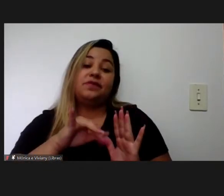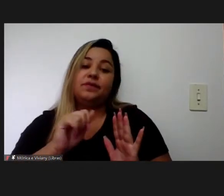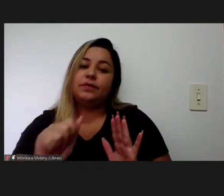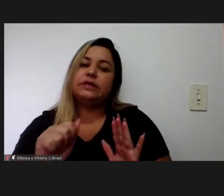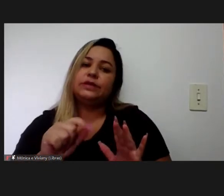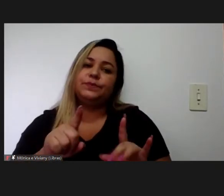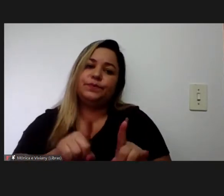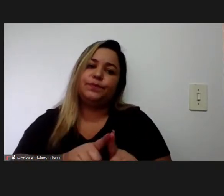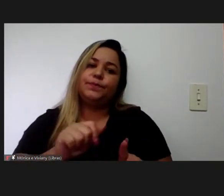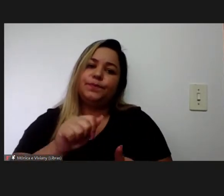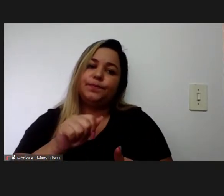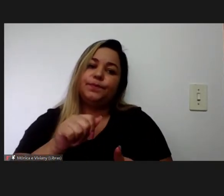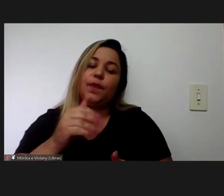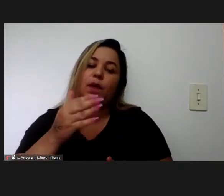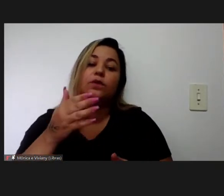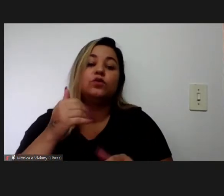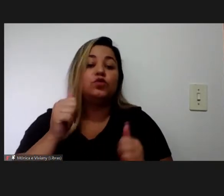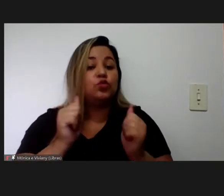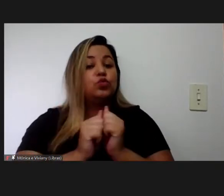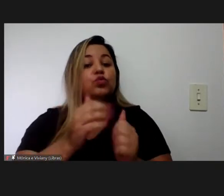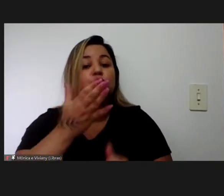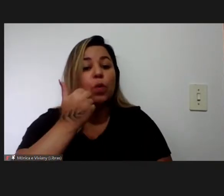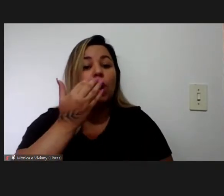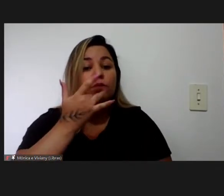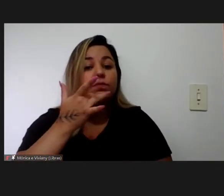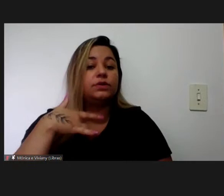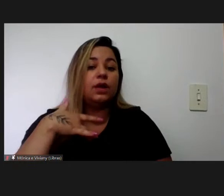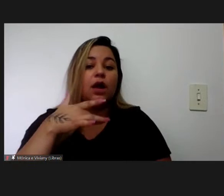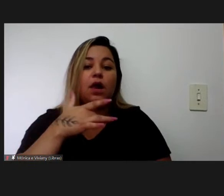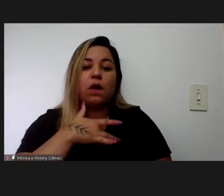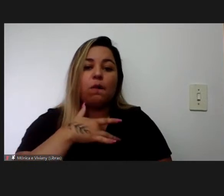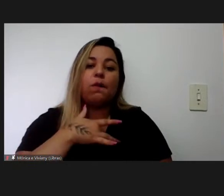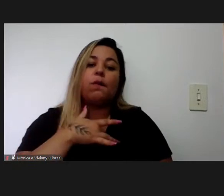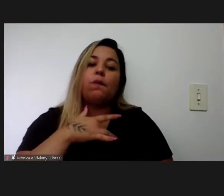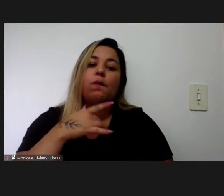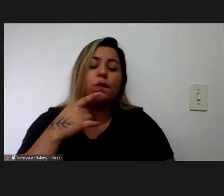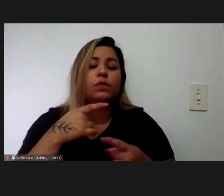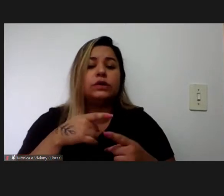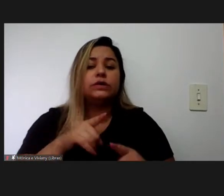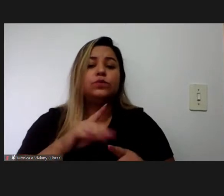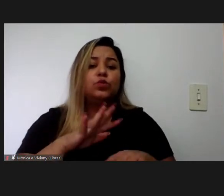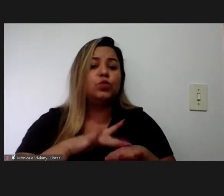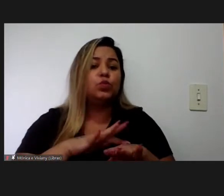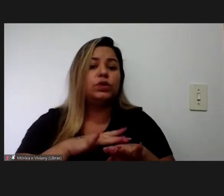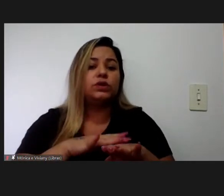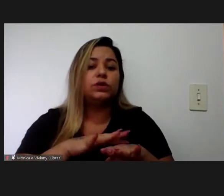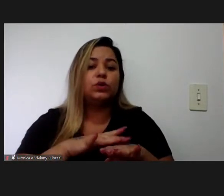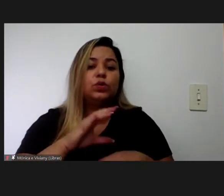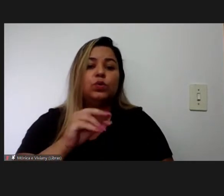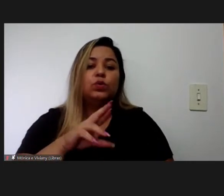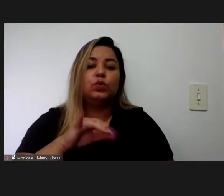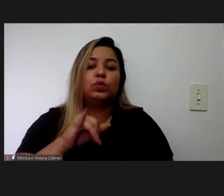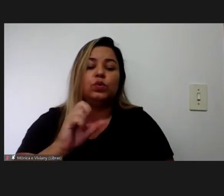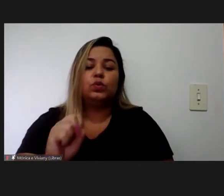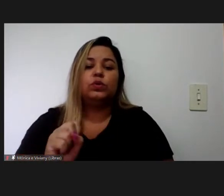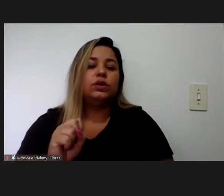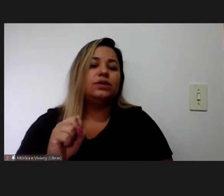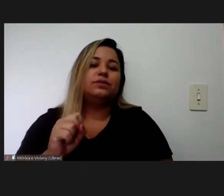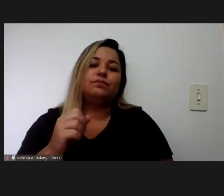regular practice of physical activity followed up by a good nutrition aims to have a good